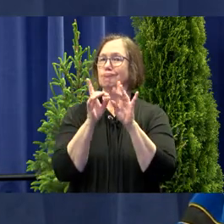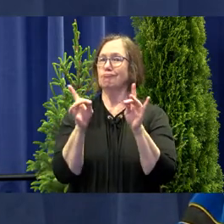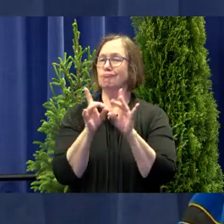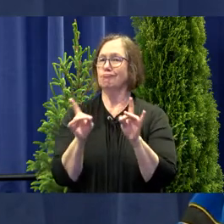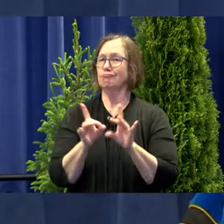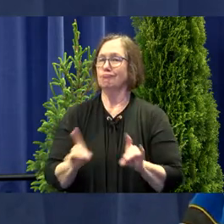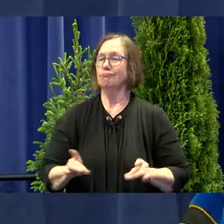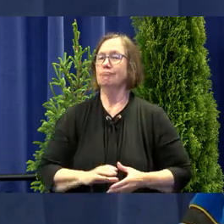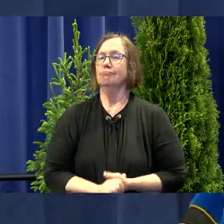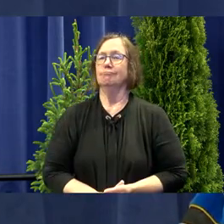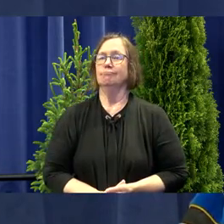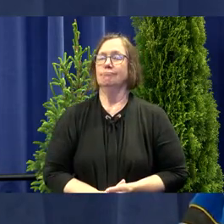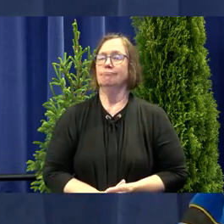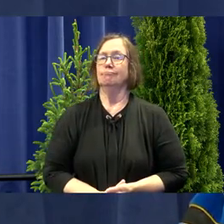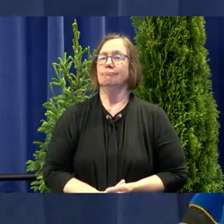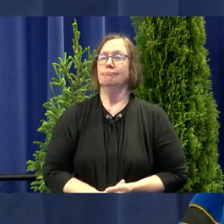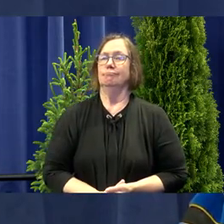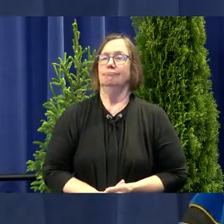picot,